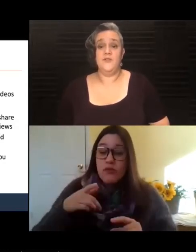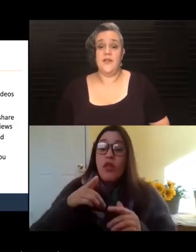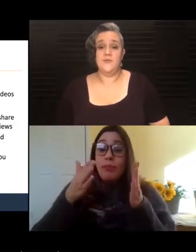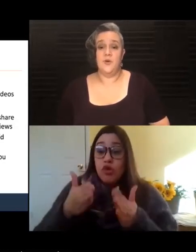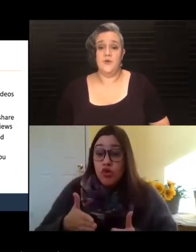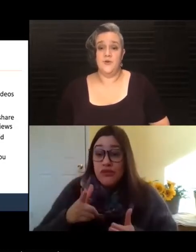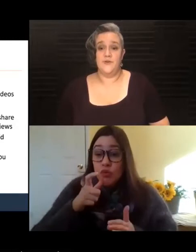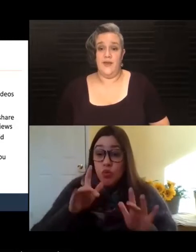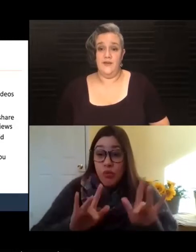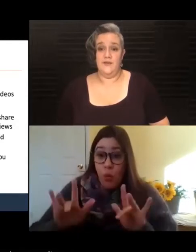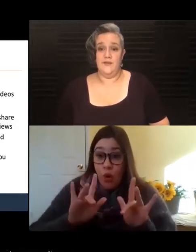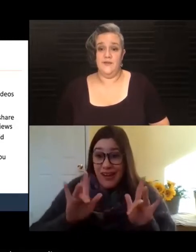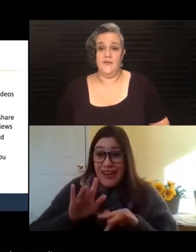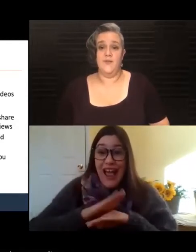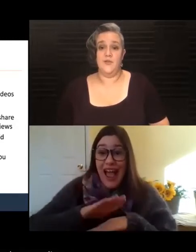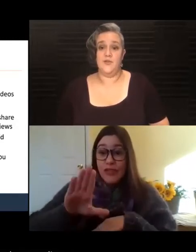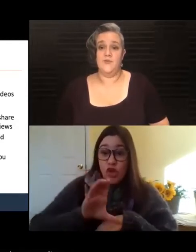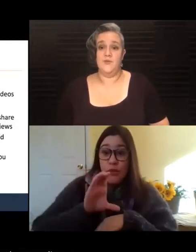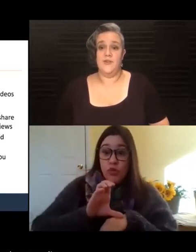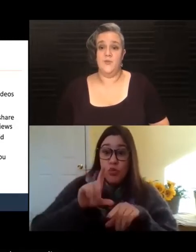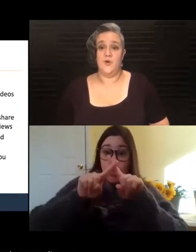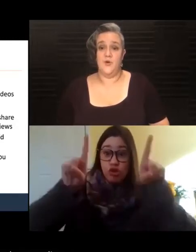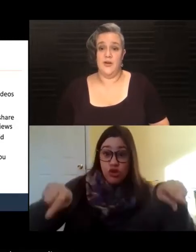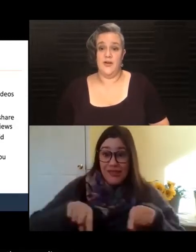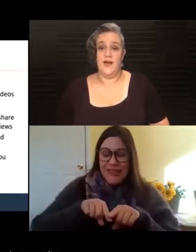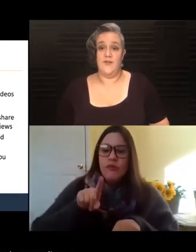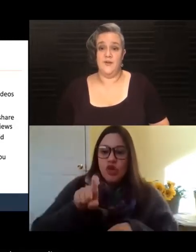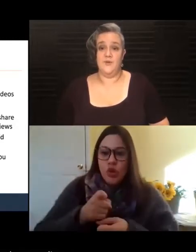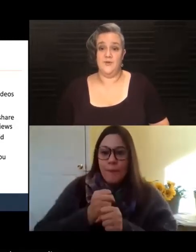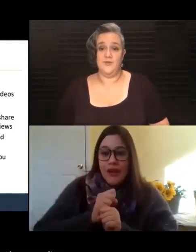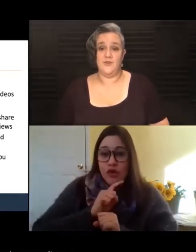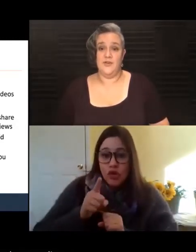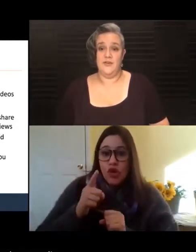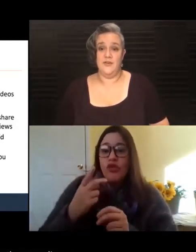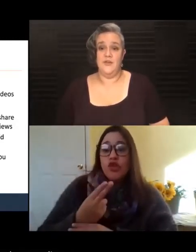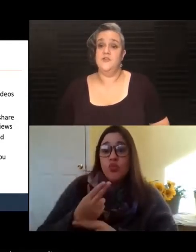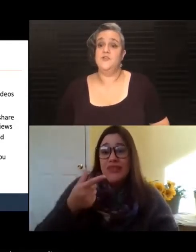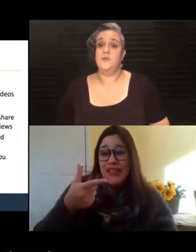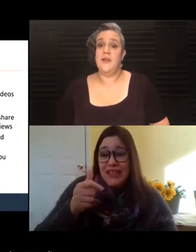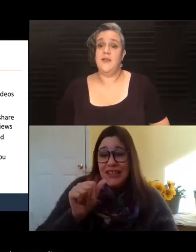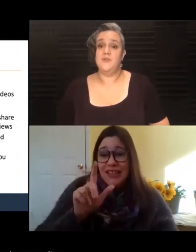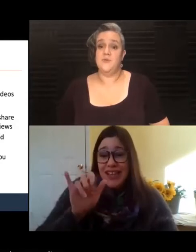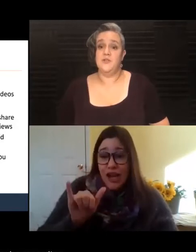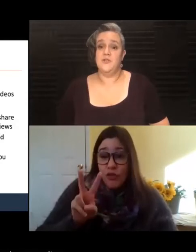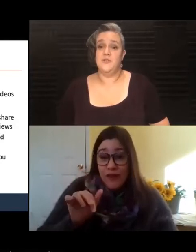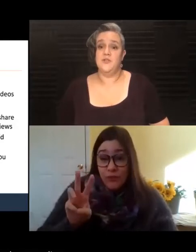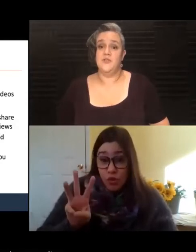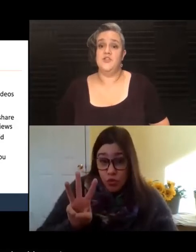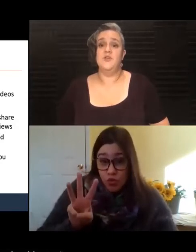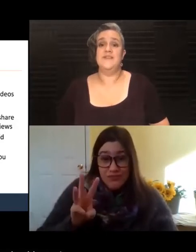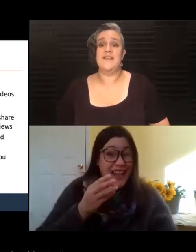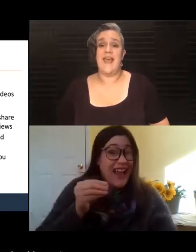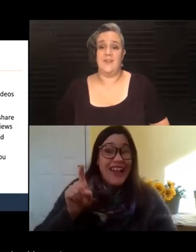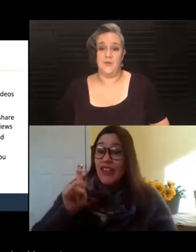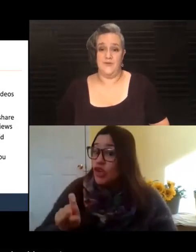If you decide to record your event, then the person who's doing the recording on the computer screen should make sure